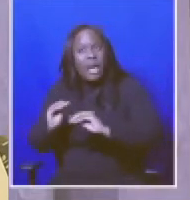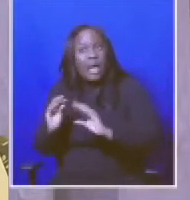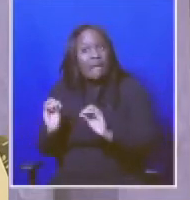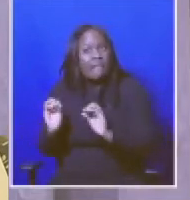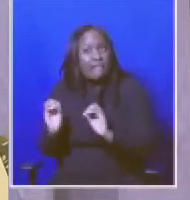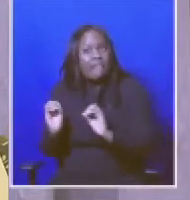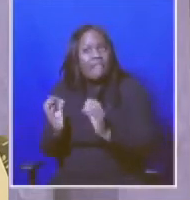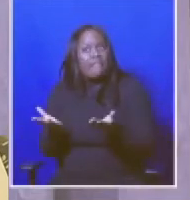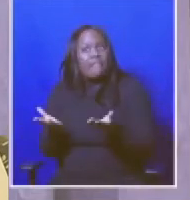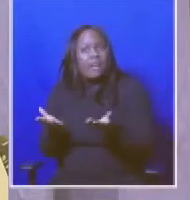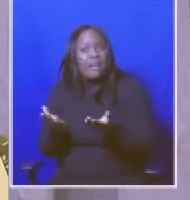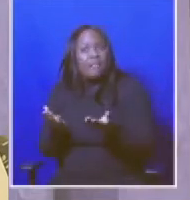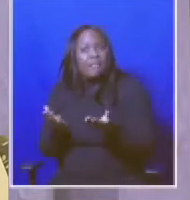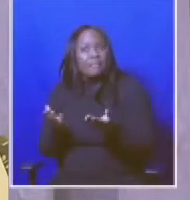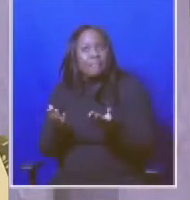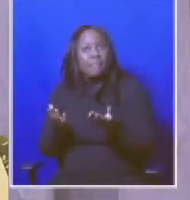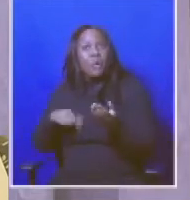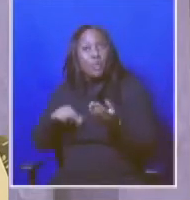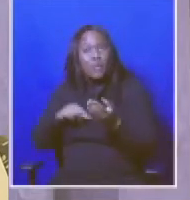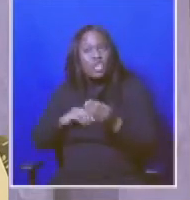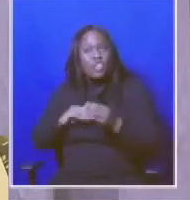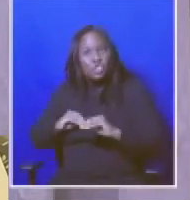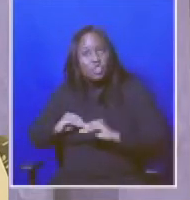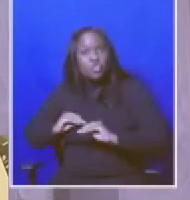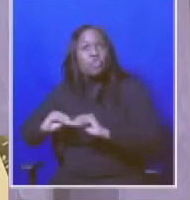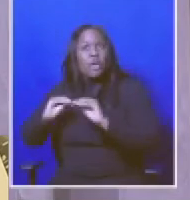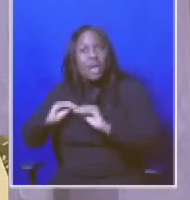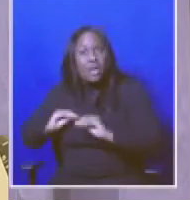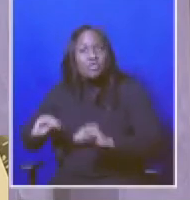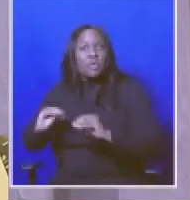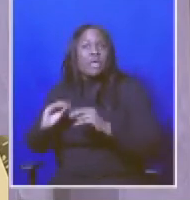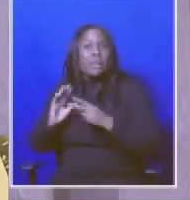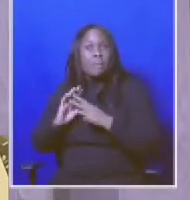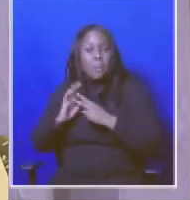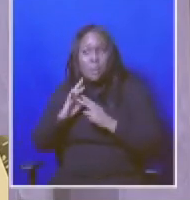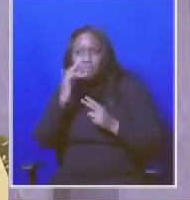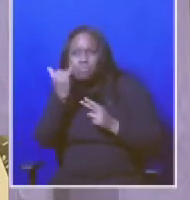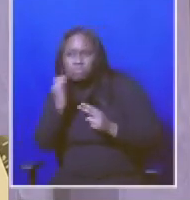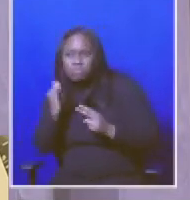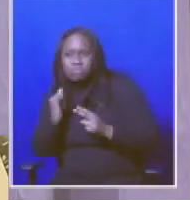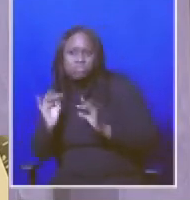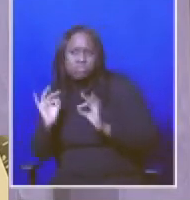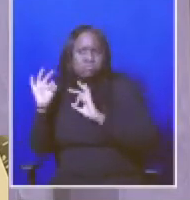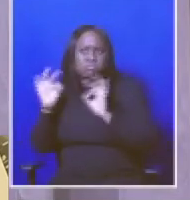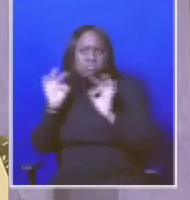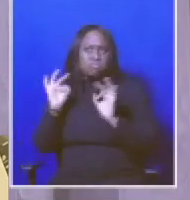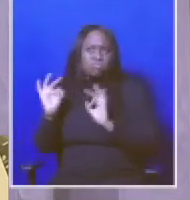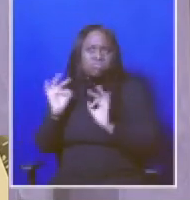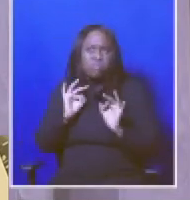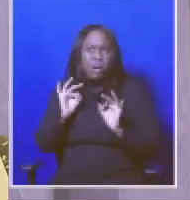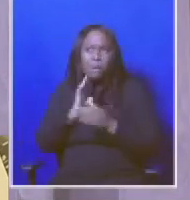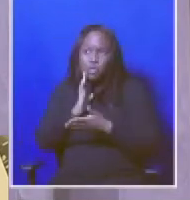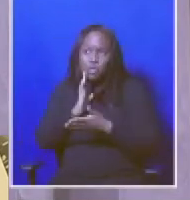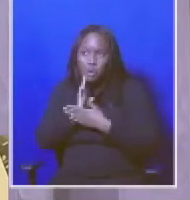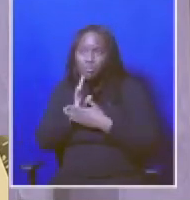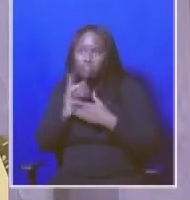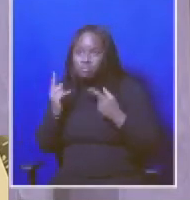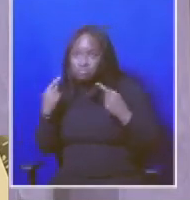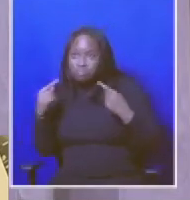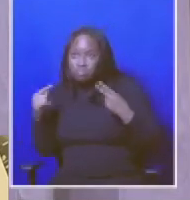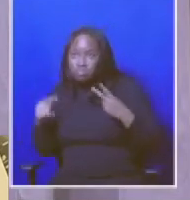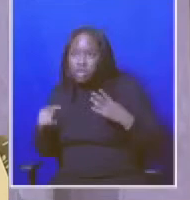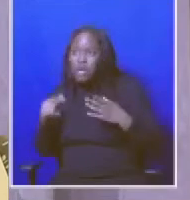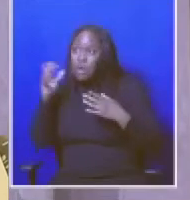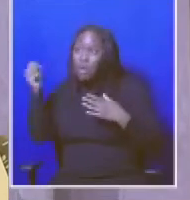Yes. We train people, we check them, we make sure that when they